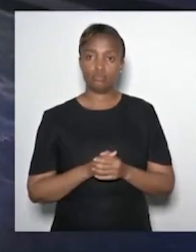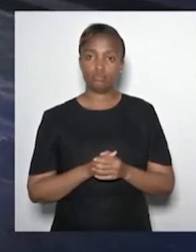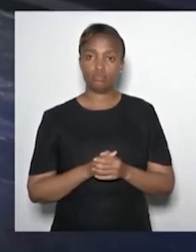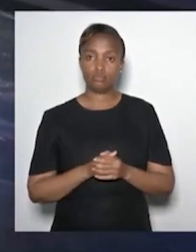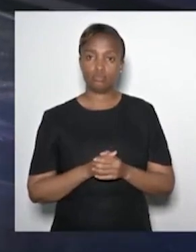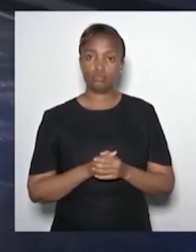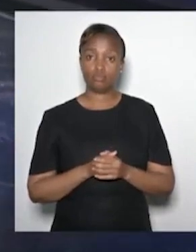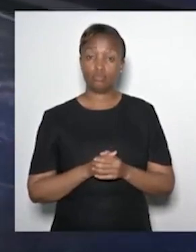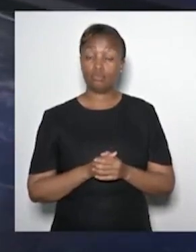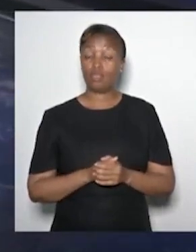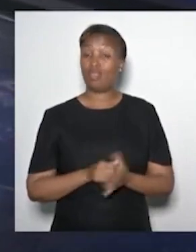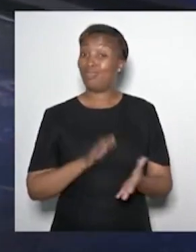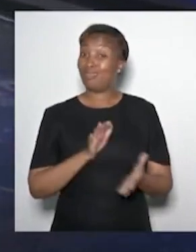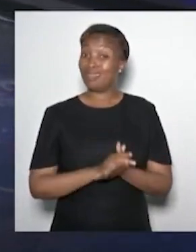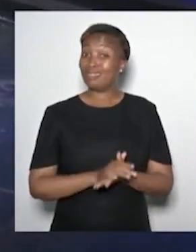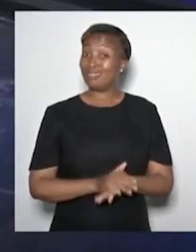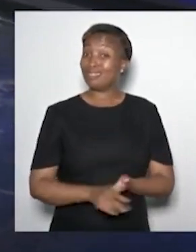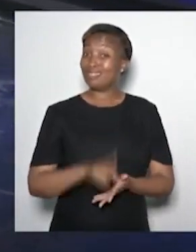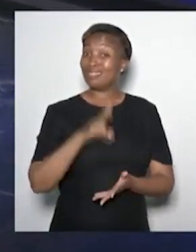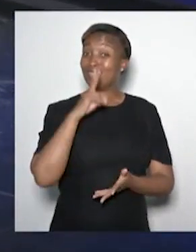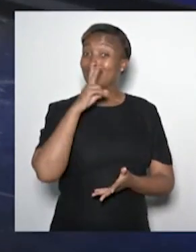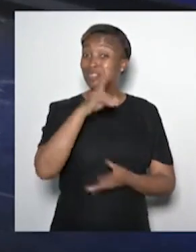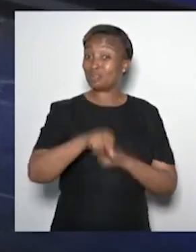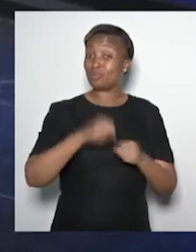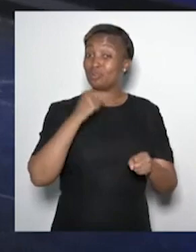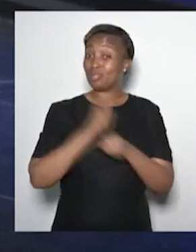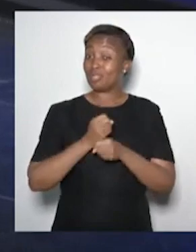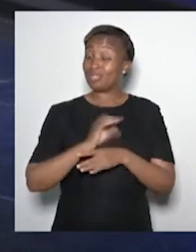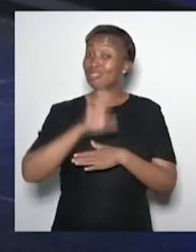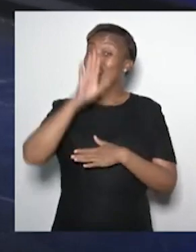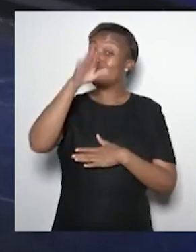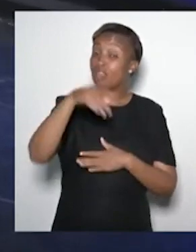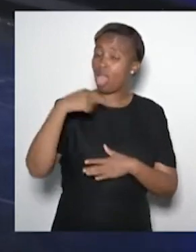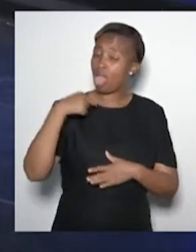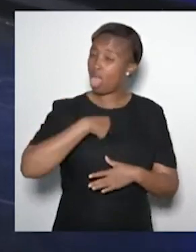In 2 years, I will be 80 years.